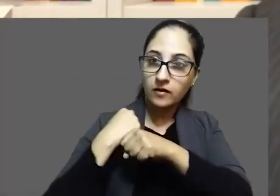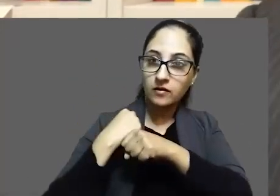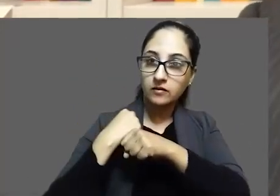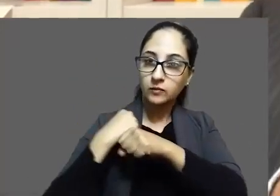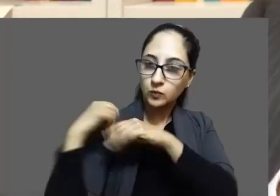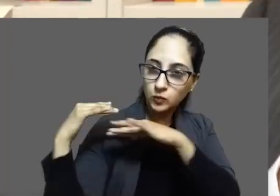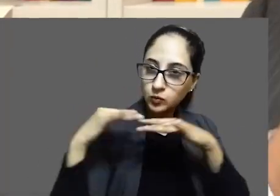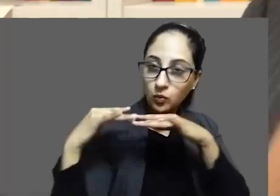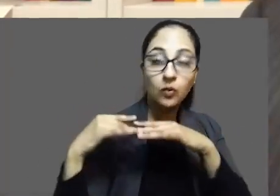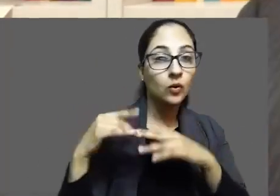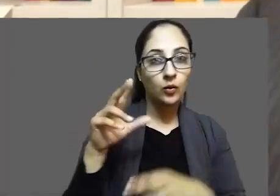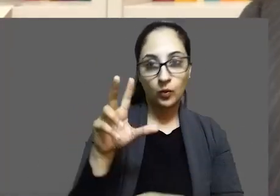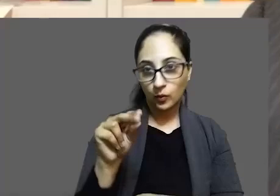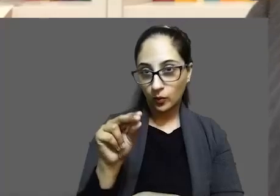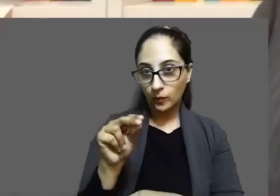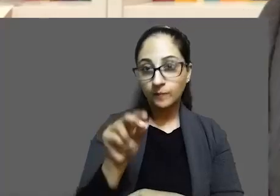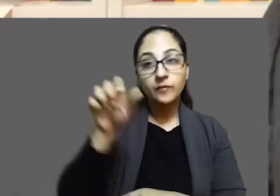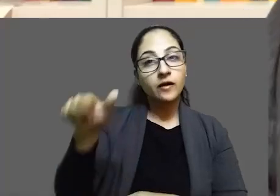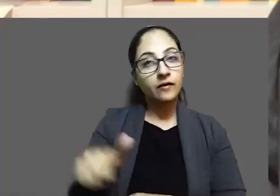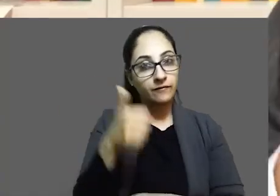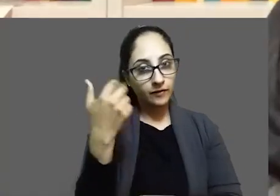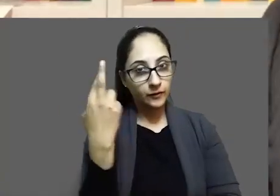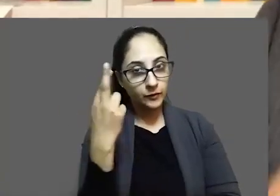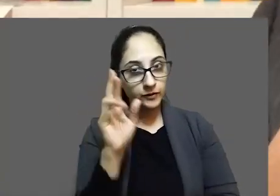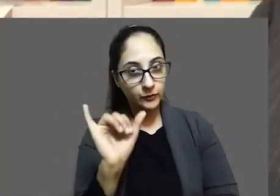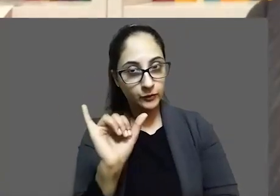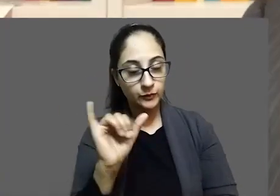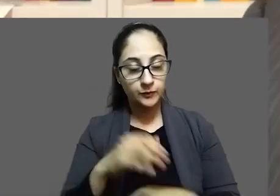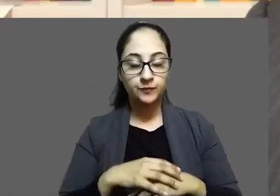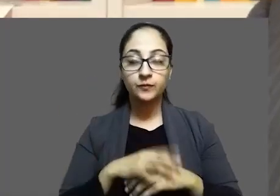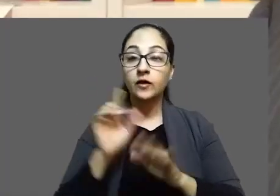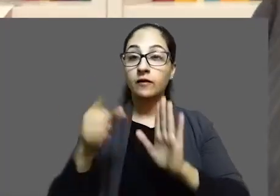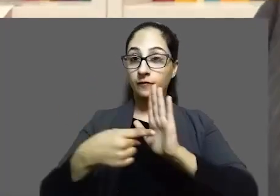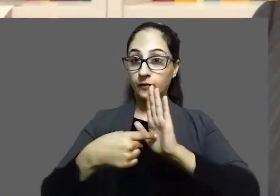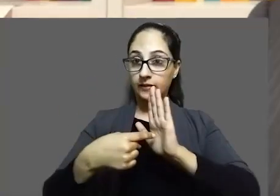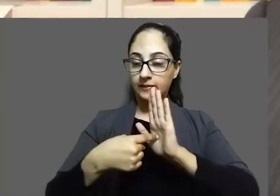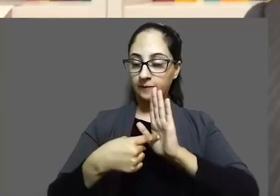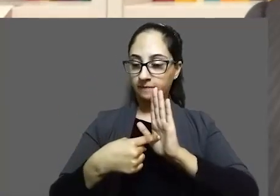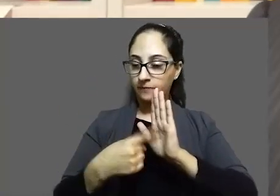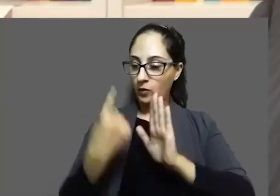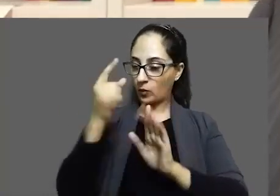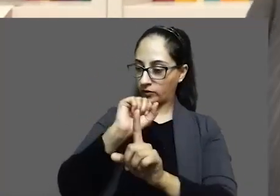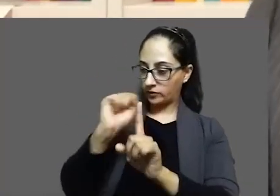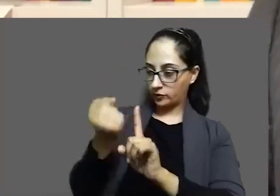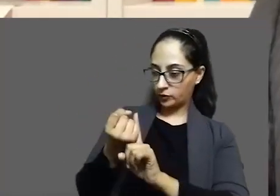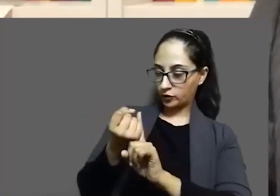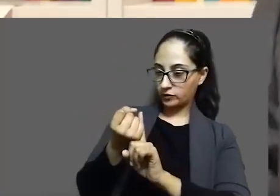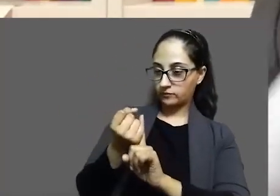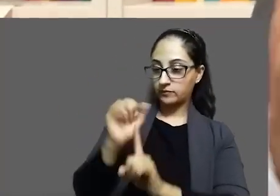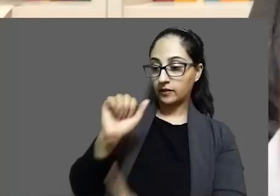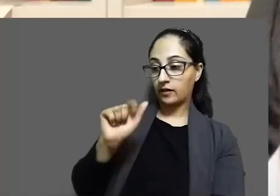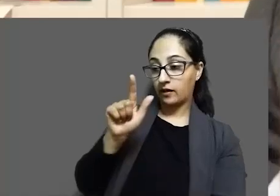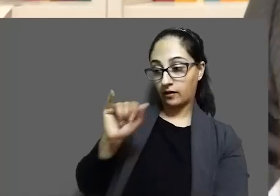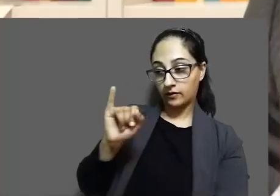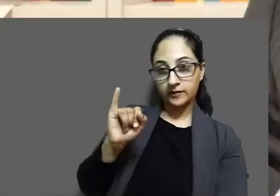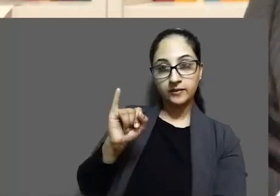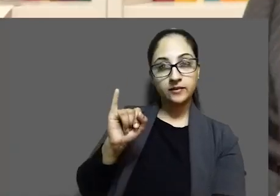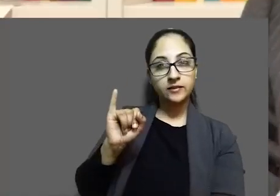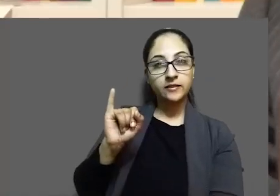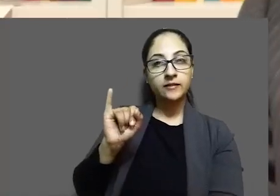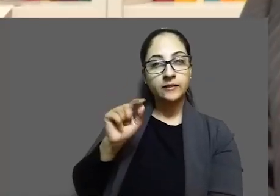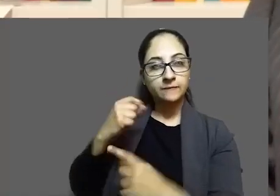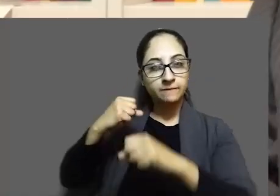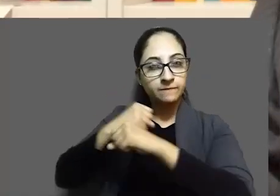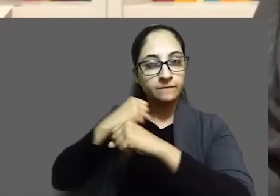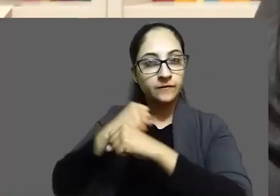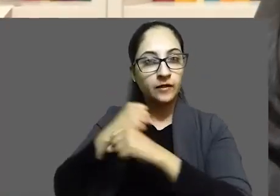limited to him being a physical warrior. There's this beautiful story told in the poetry of Rumi, where Imam Ali is battling an